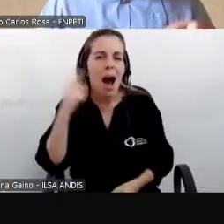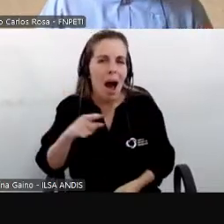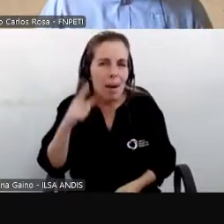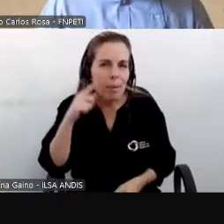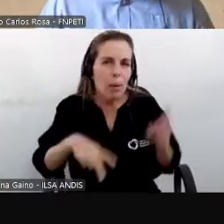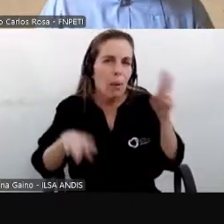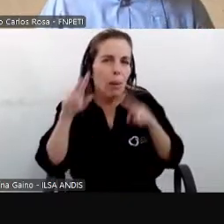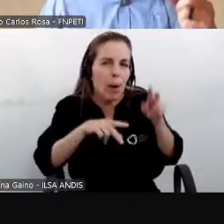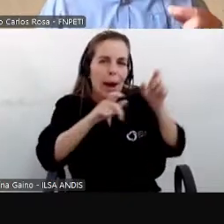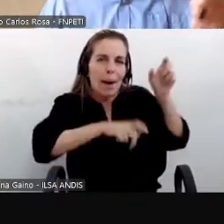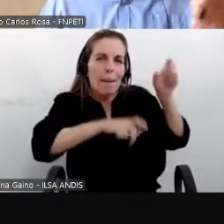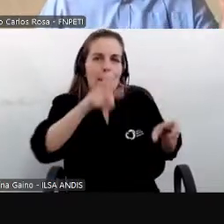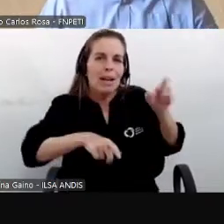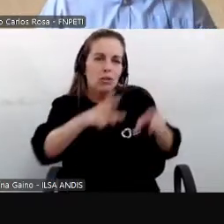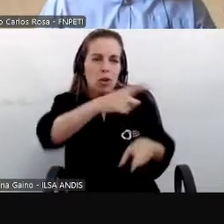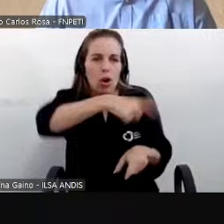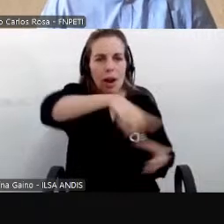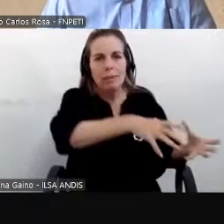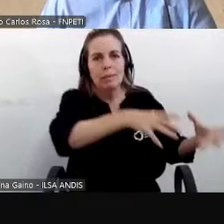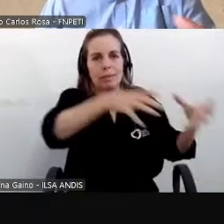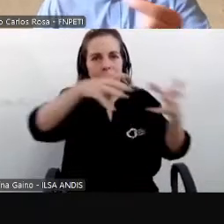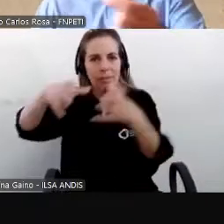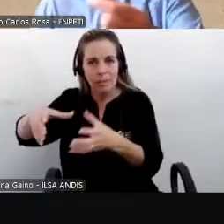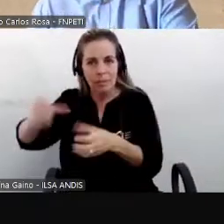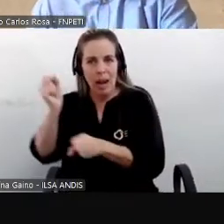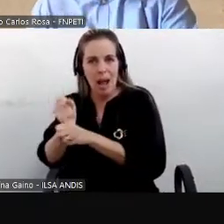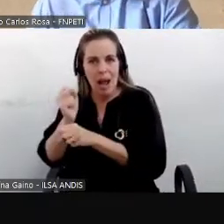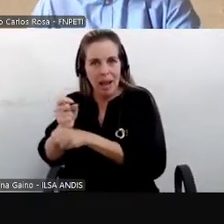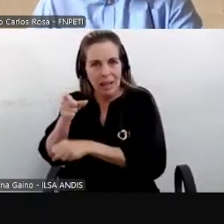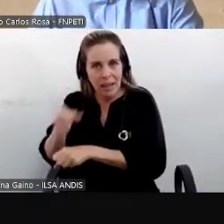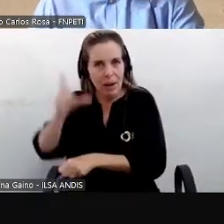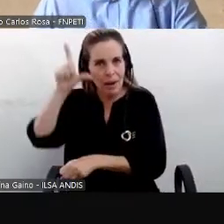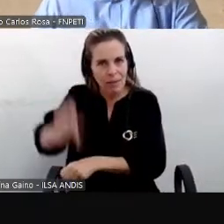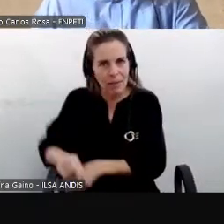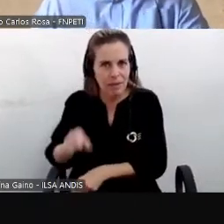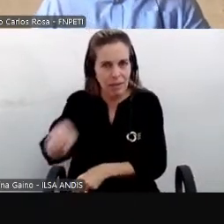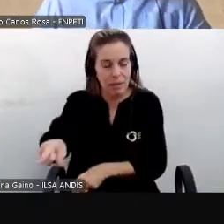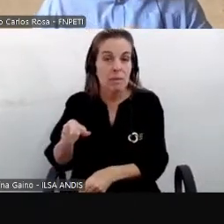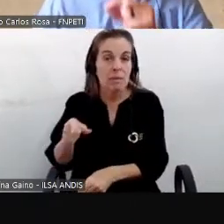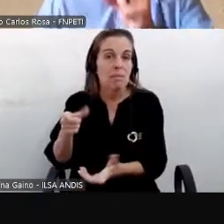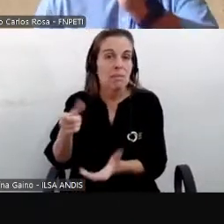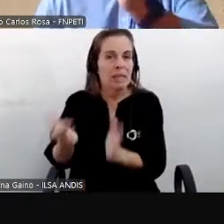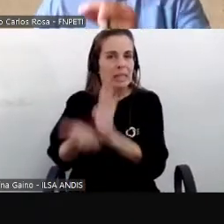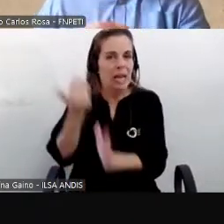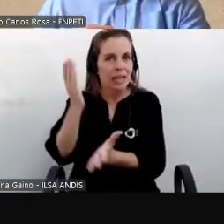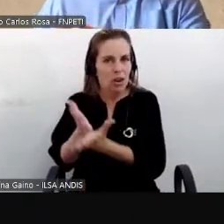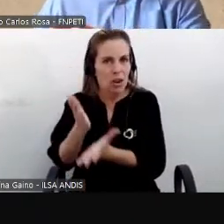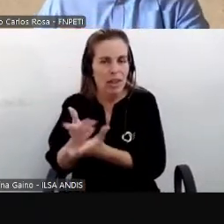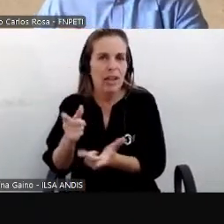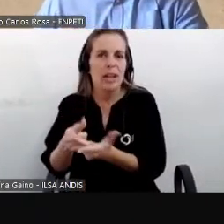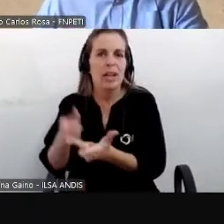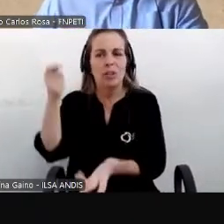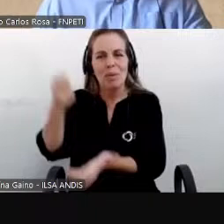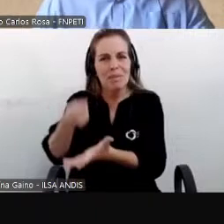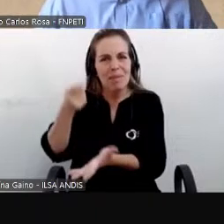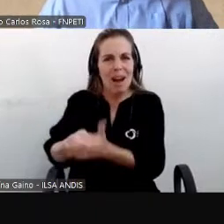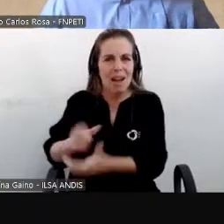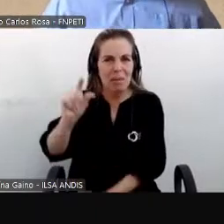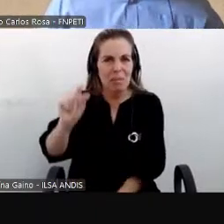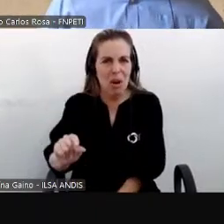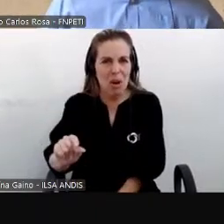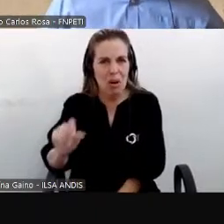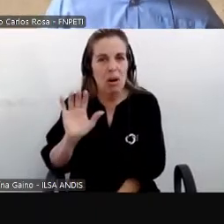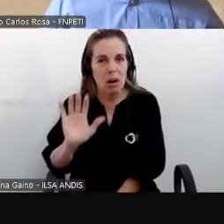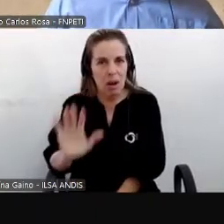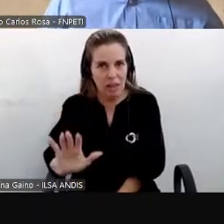the attempt to profit easily by exploiting workers, paying very low salaries or wages, and